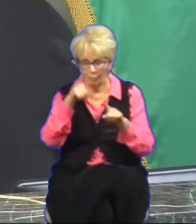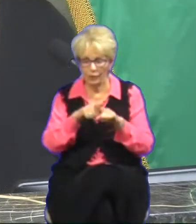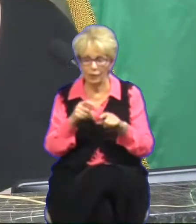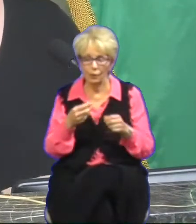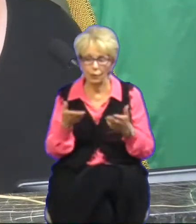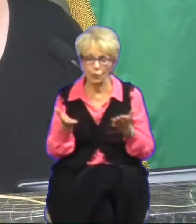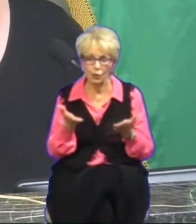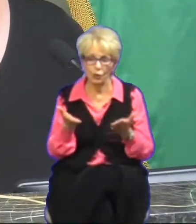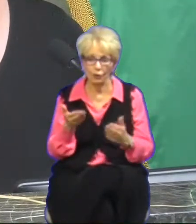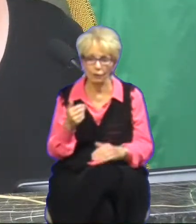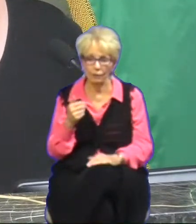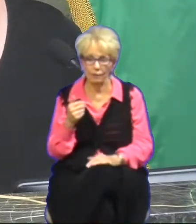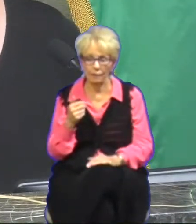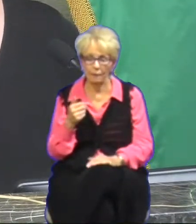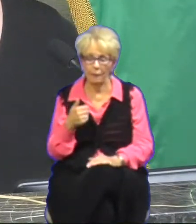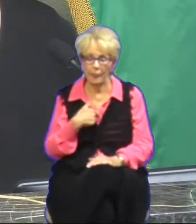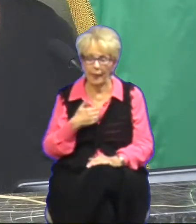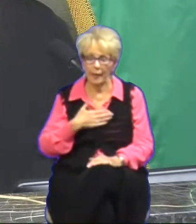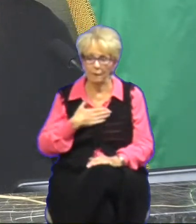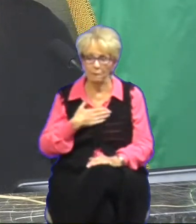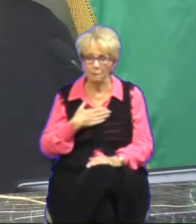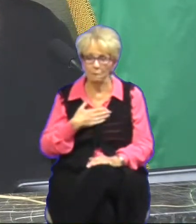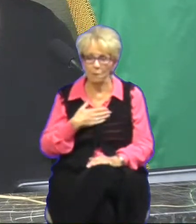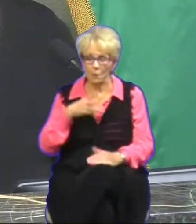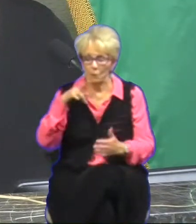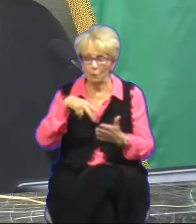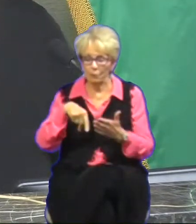serve. I'm happy to read them,